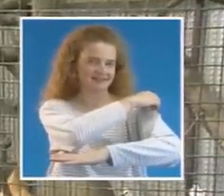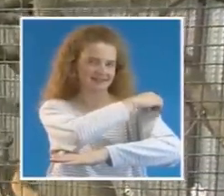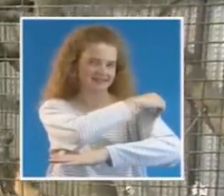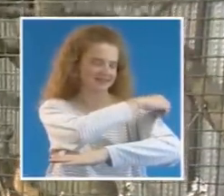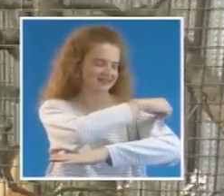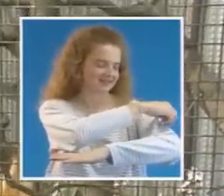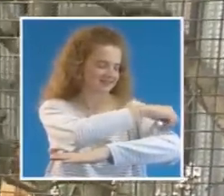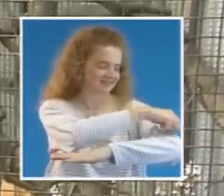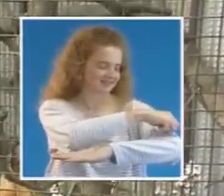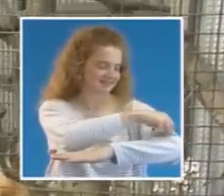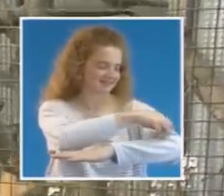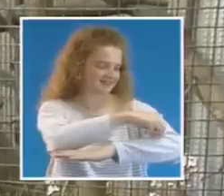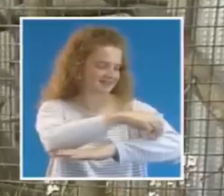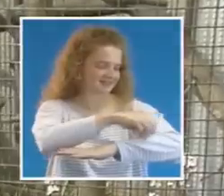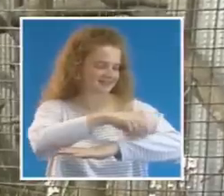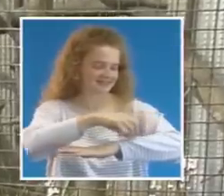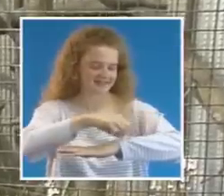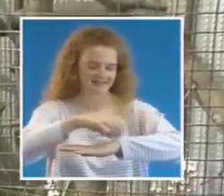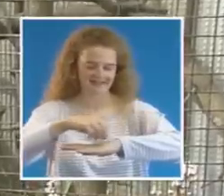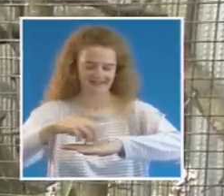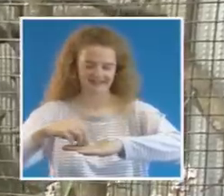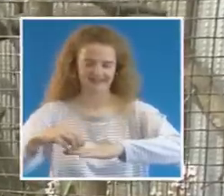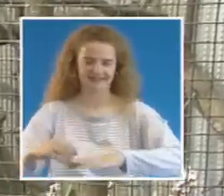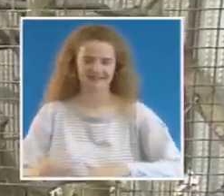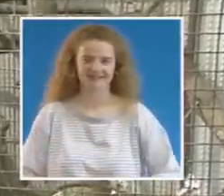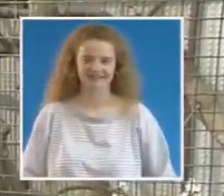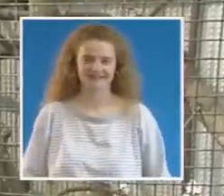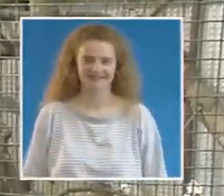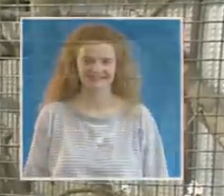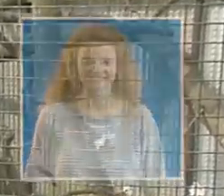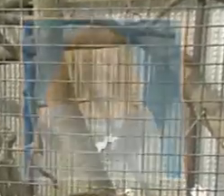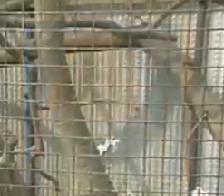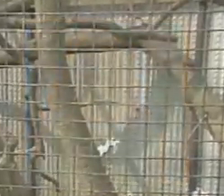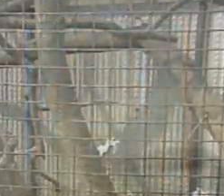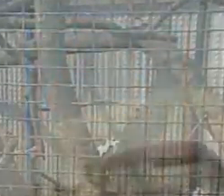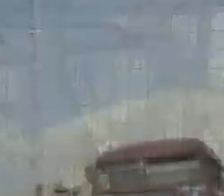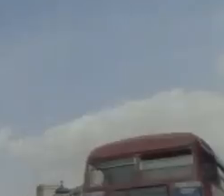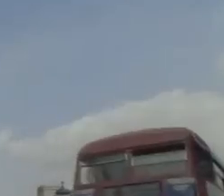mouse. Quickly, quickly, very quickly, round about the house.